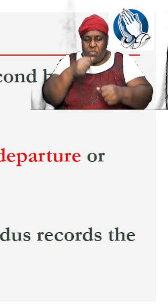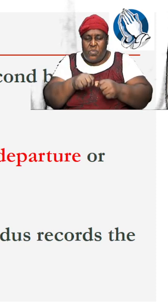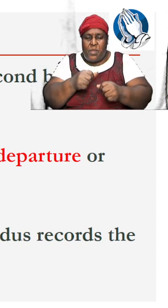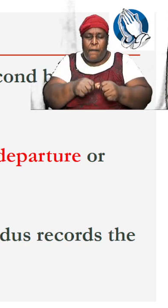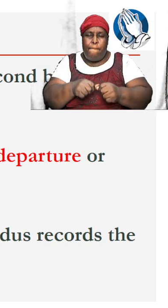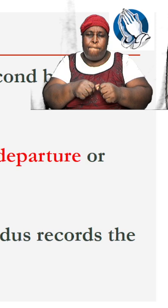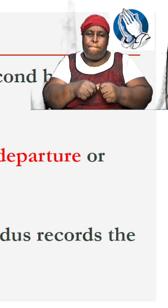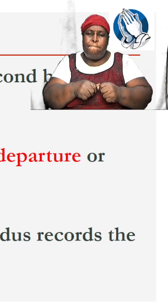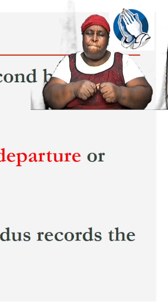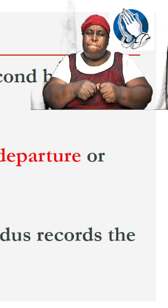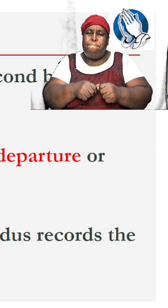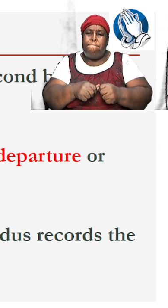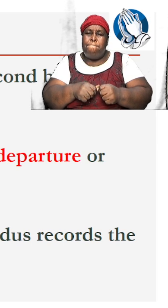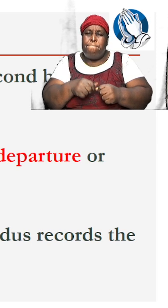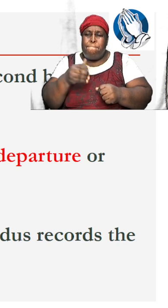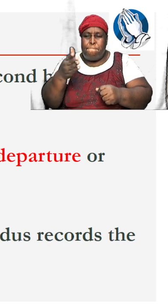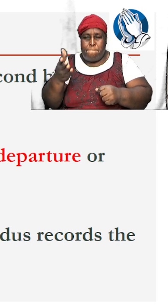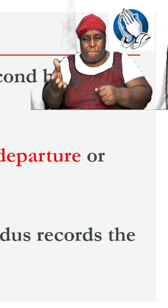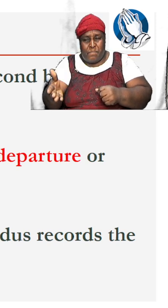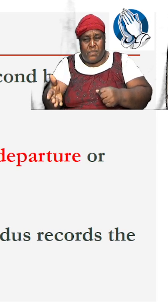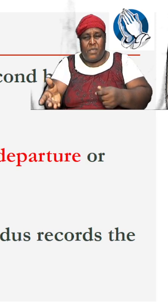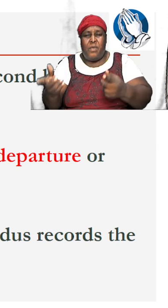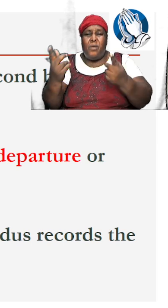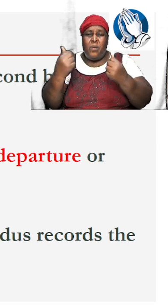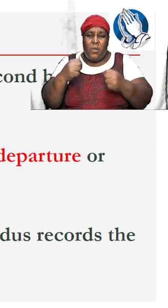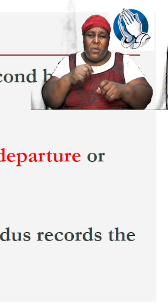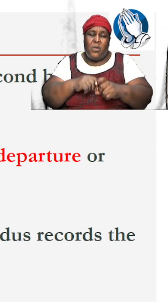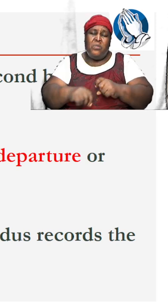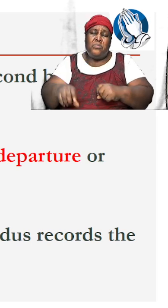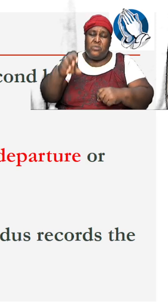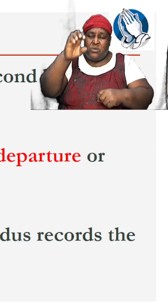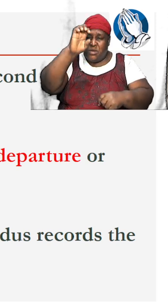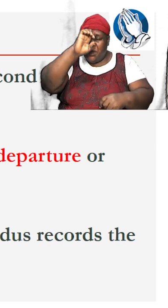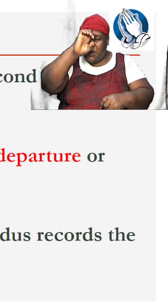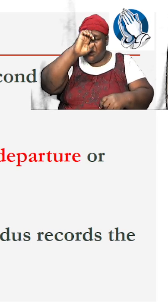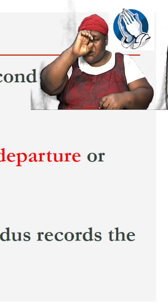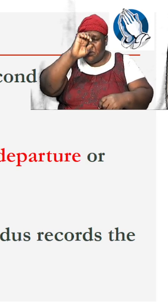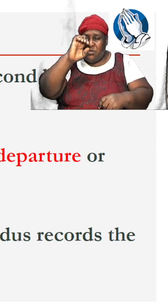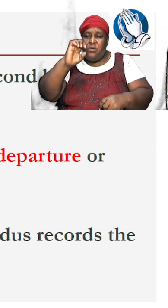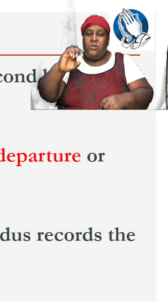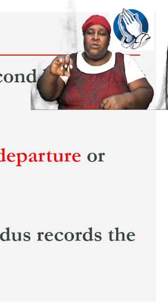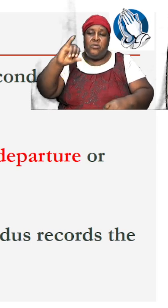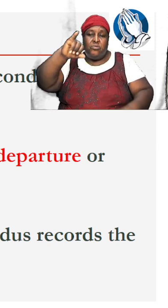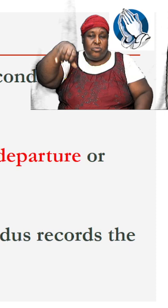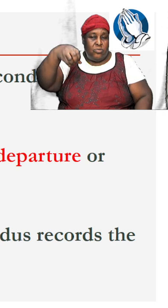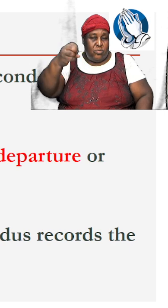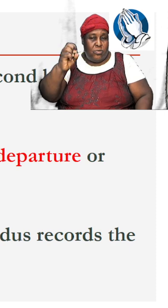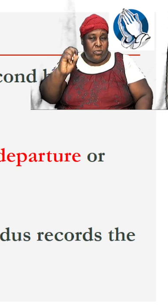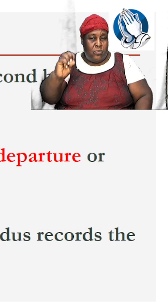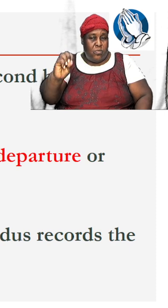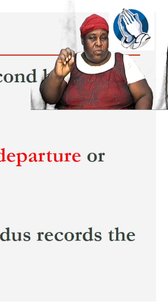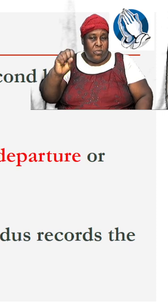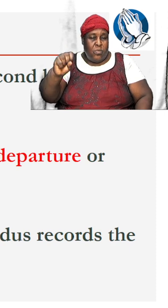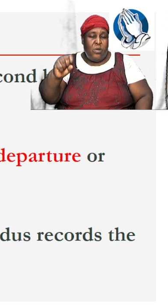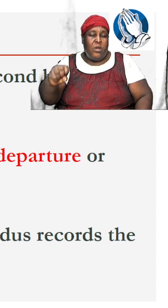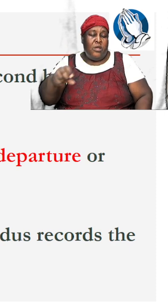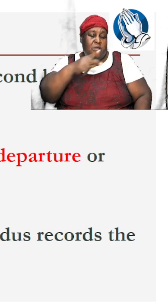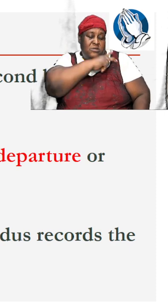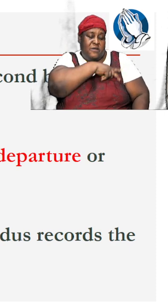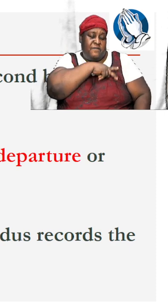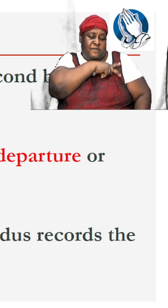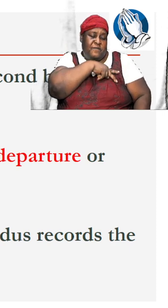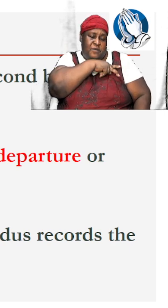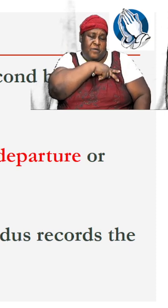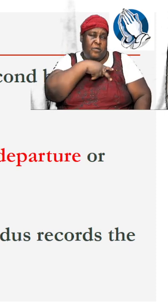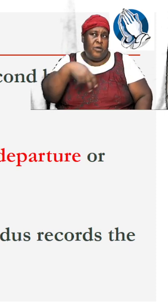that when they came down into Egypt originally, amen, Joseph, there was a Pharaoh that knew Joseph,